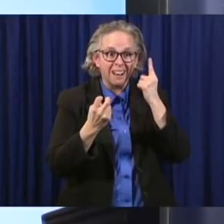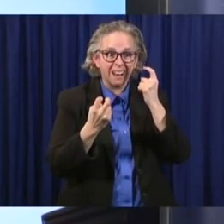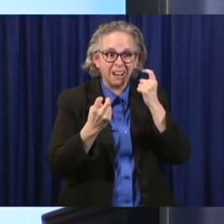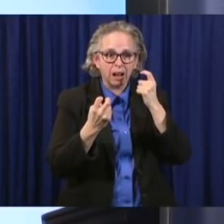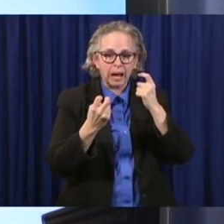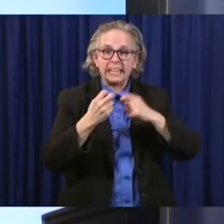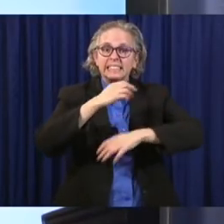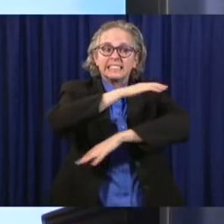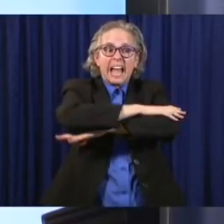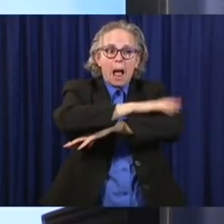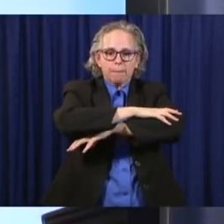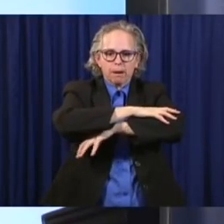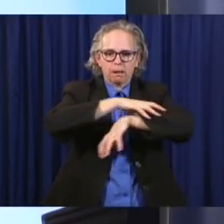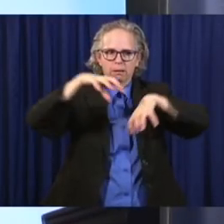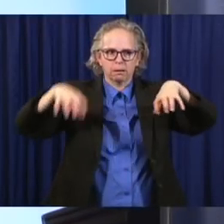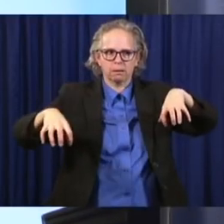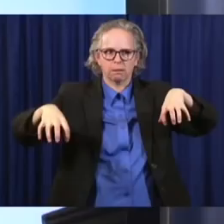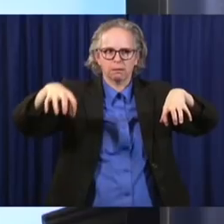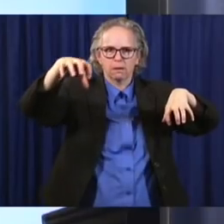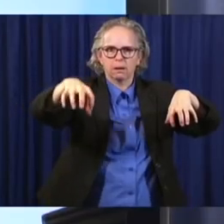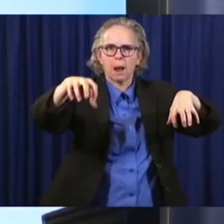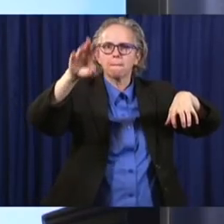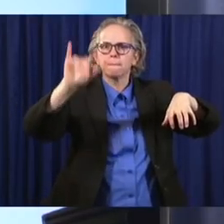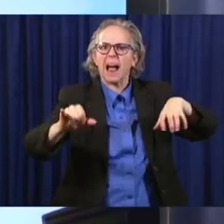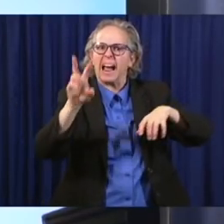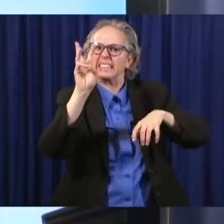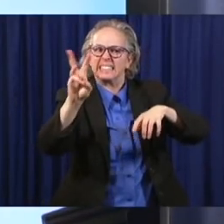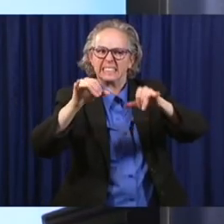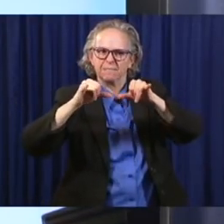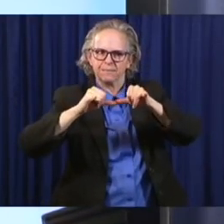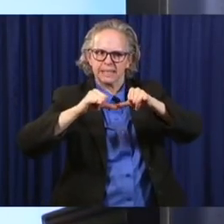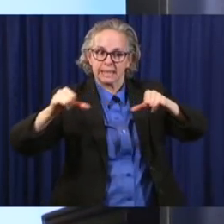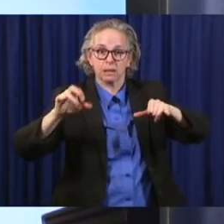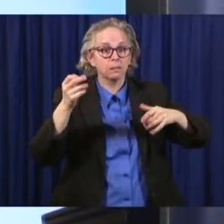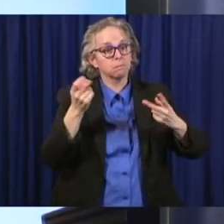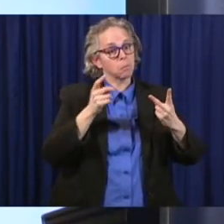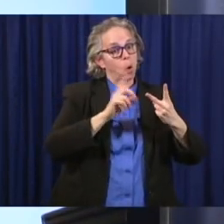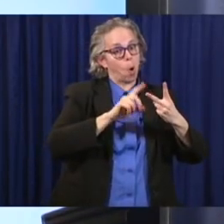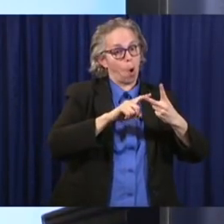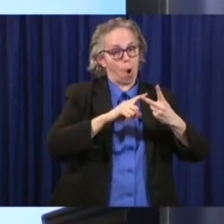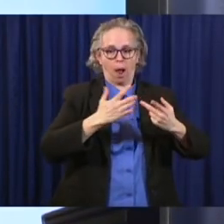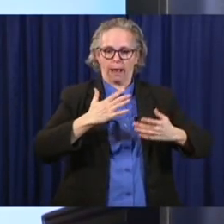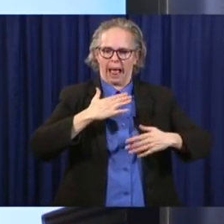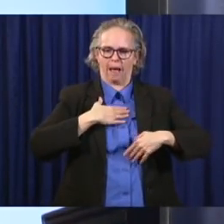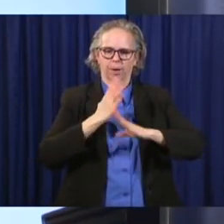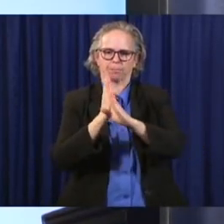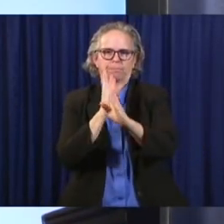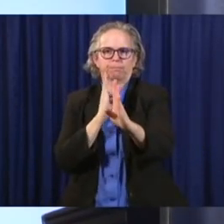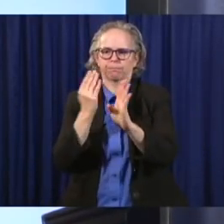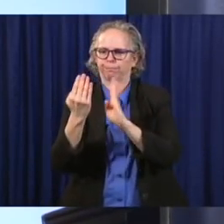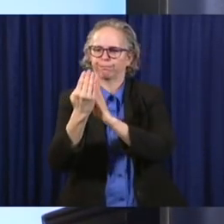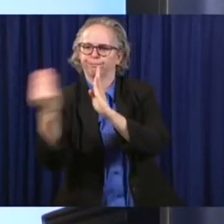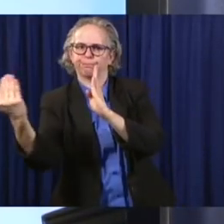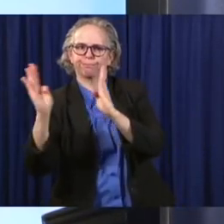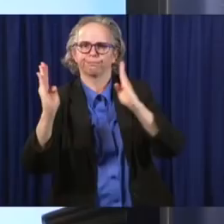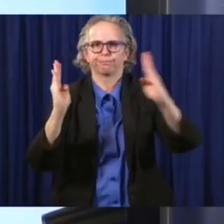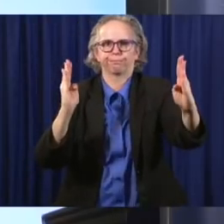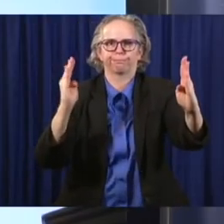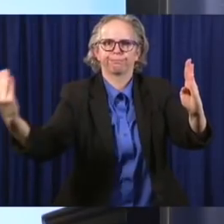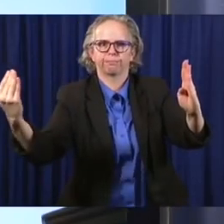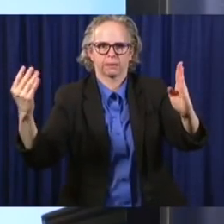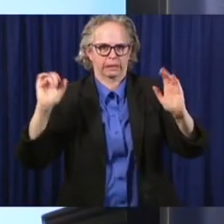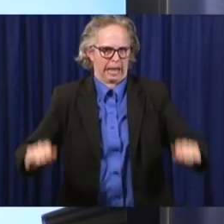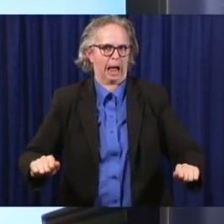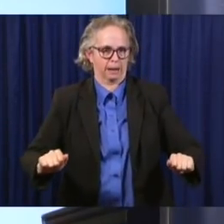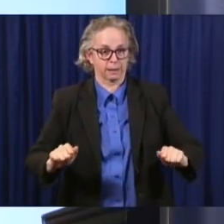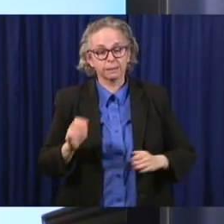barrier. So rather than having a hard and fast percentage like some states are doing, our advisory board actually focused on safety, not